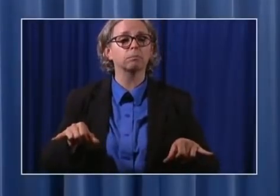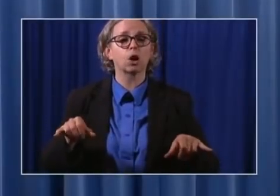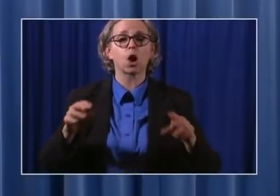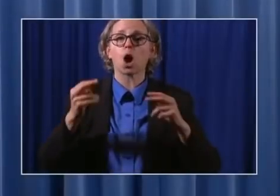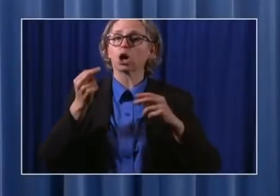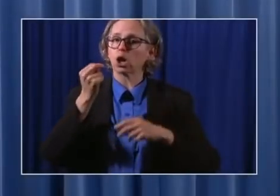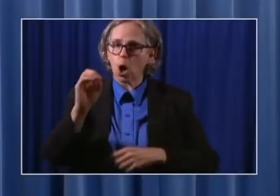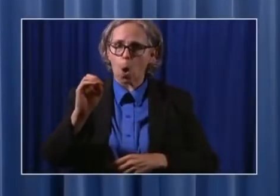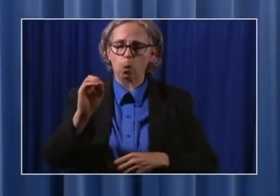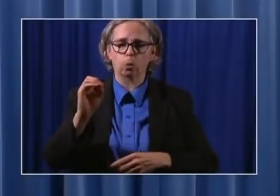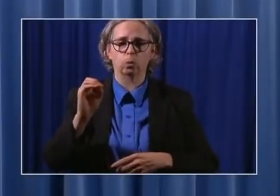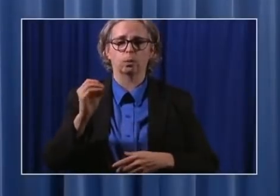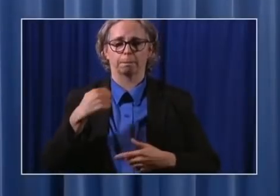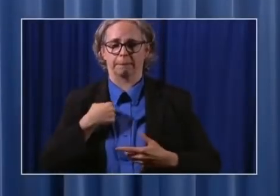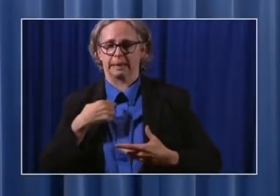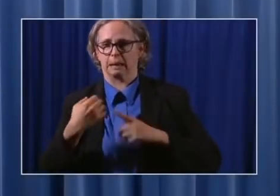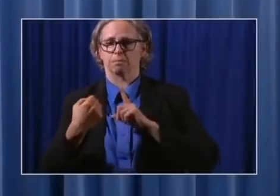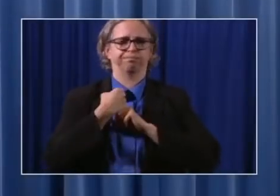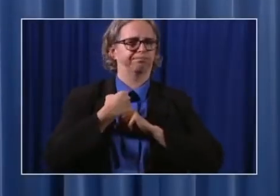Look,